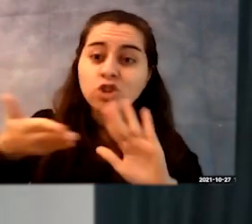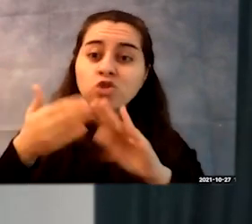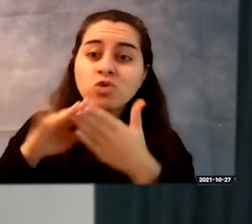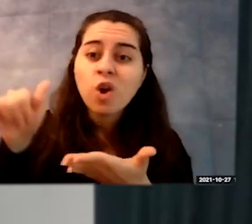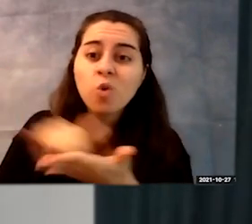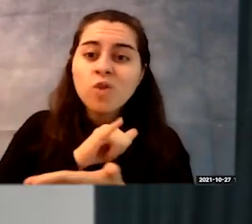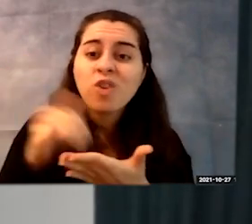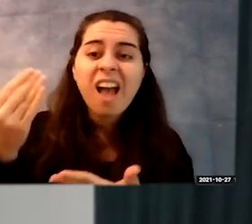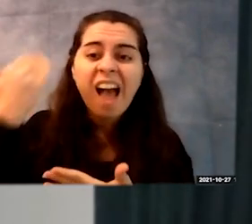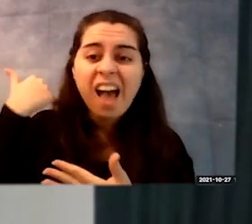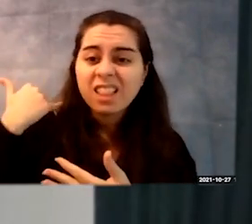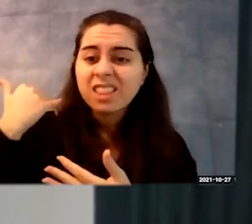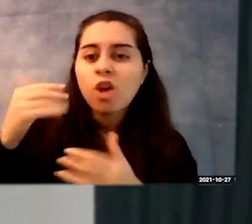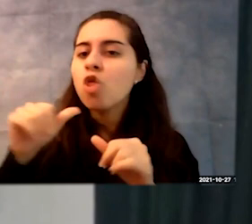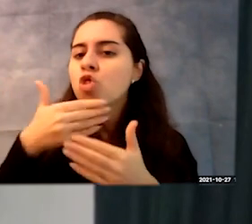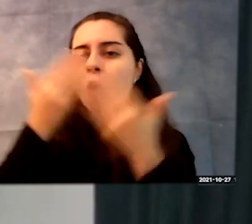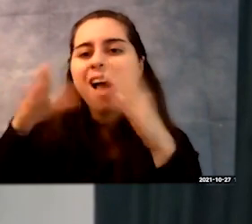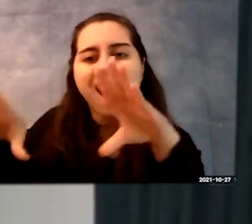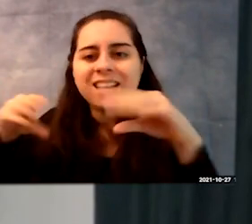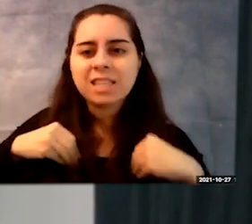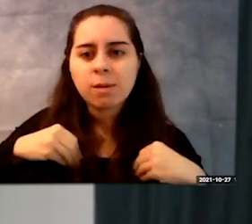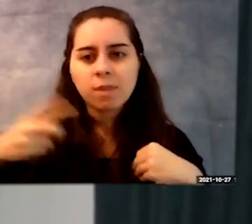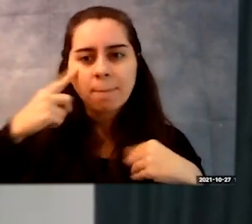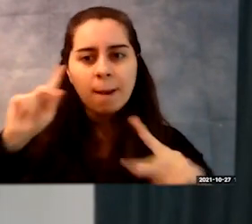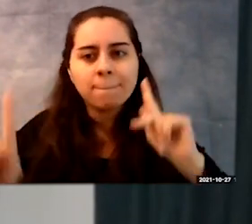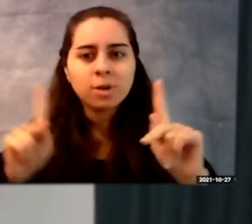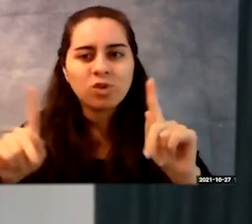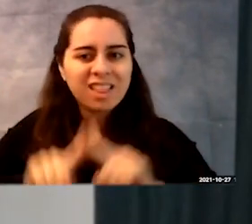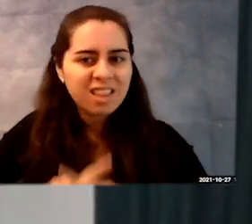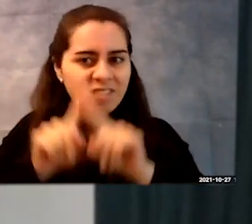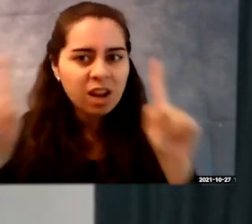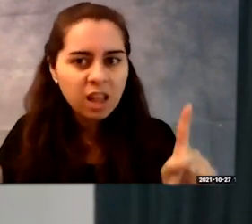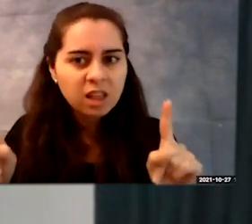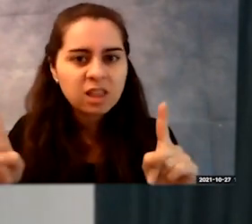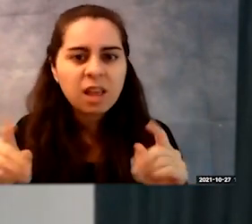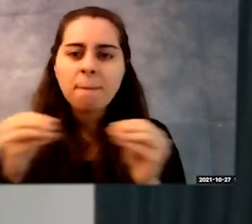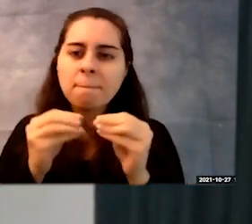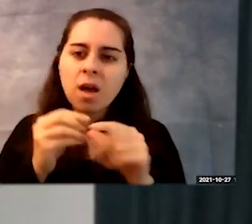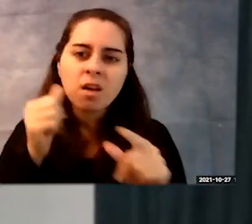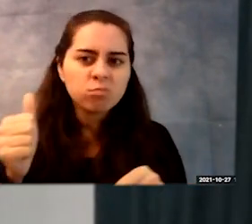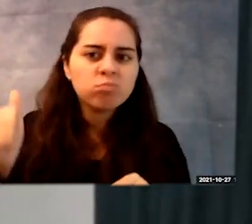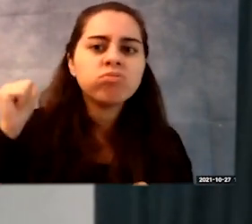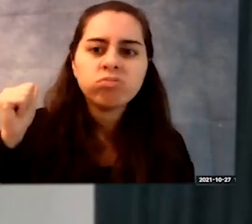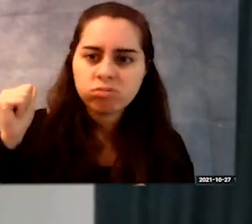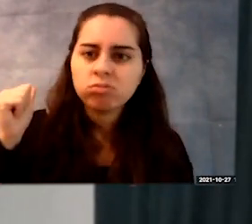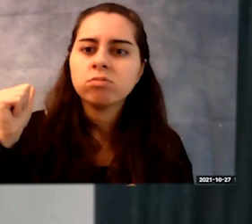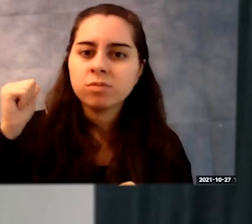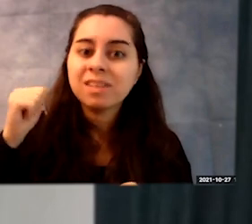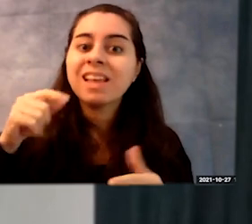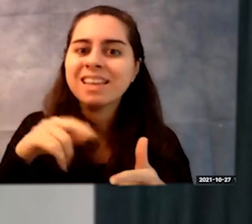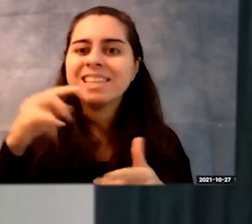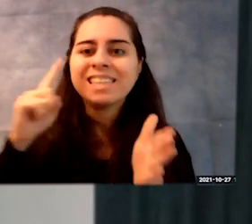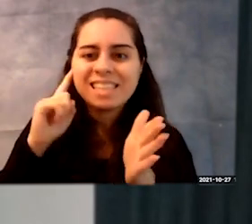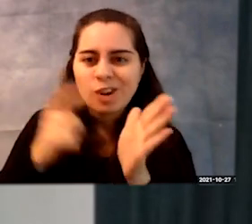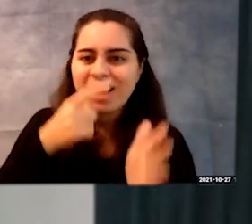welcoming to minorities fostered strong connections and relationships between Black American and